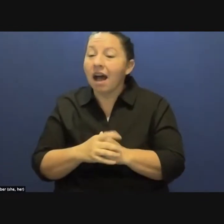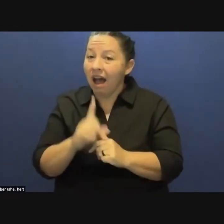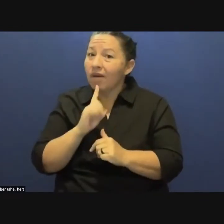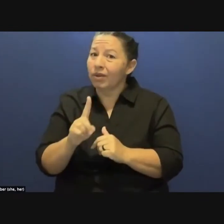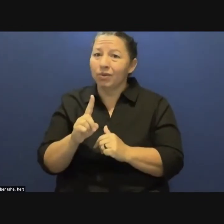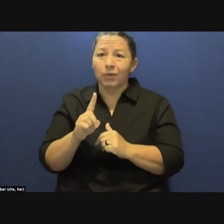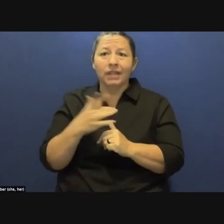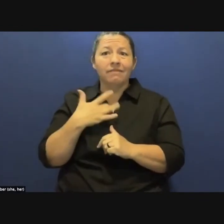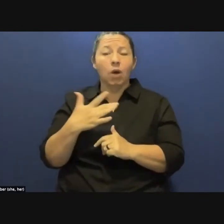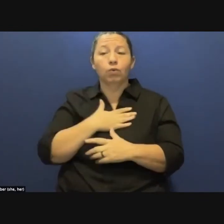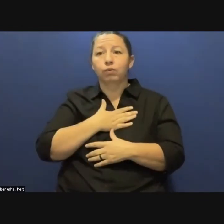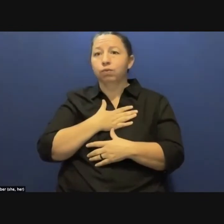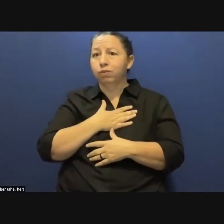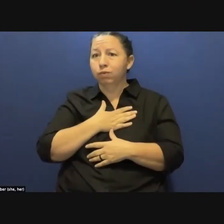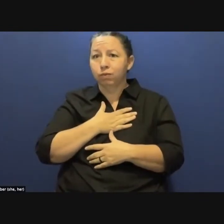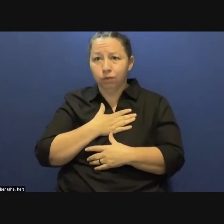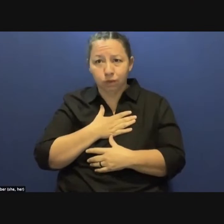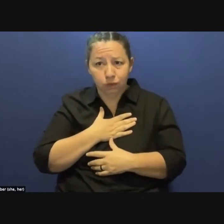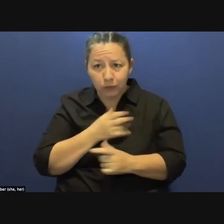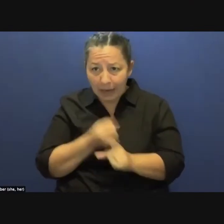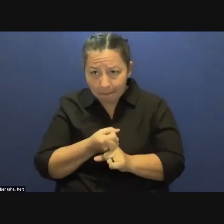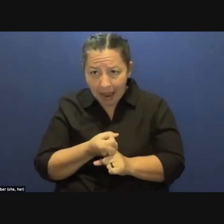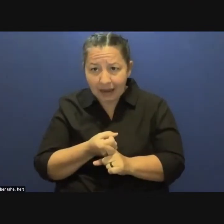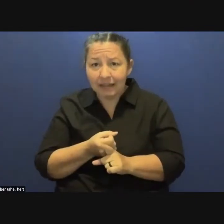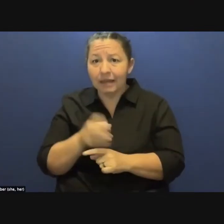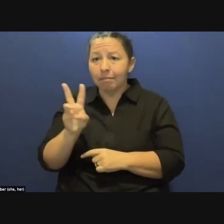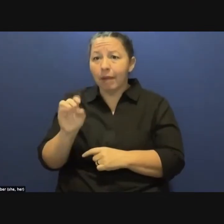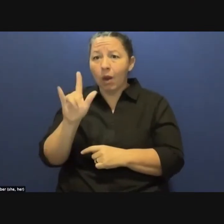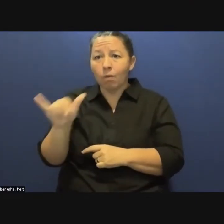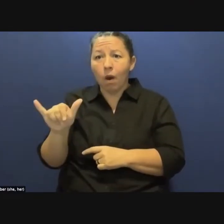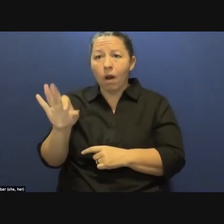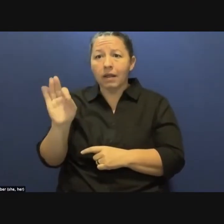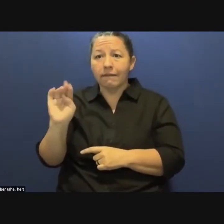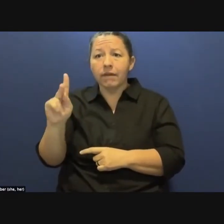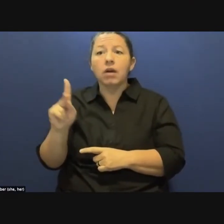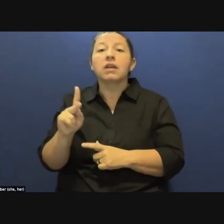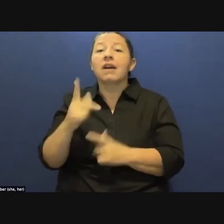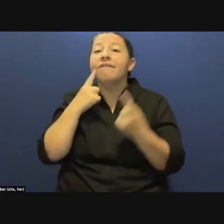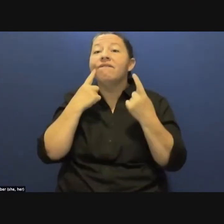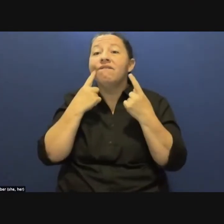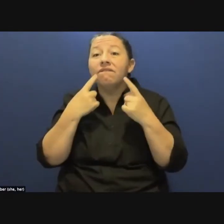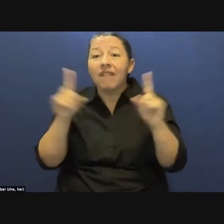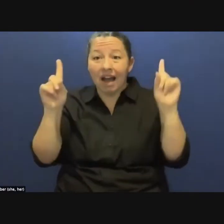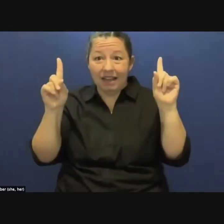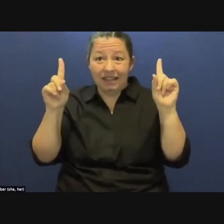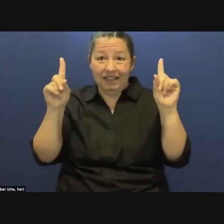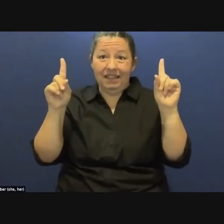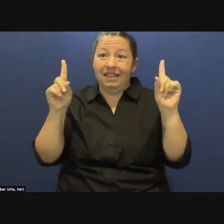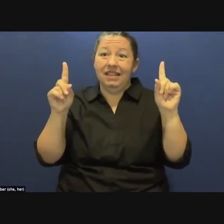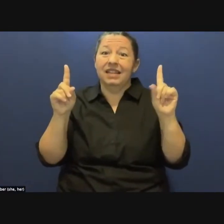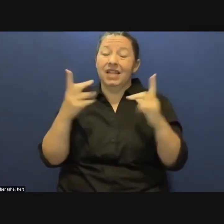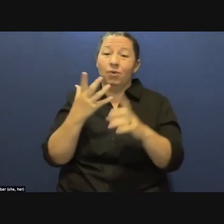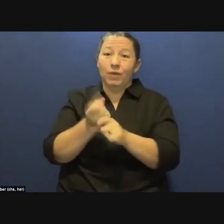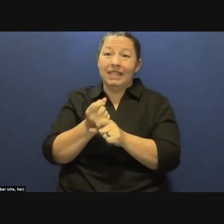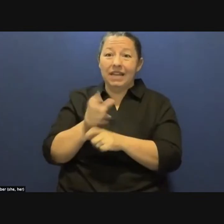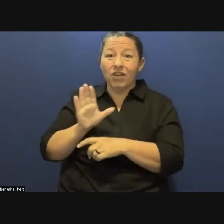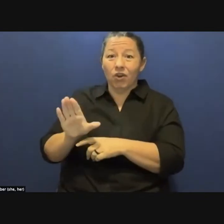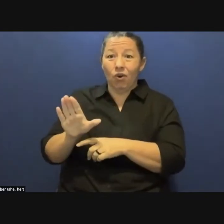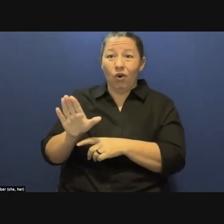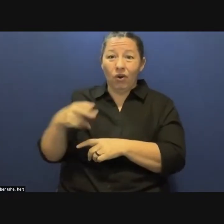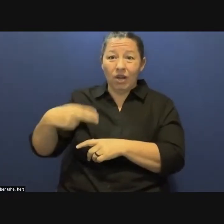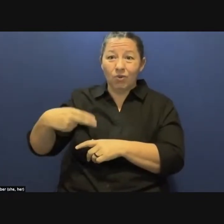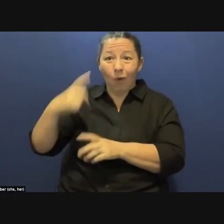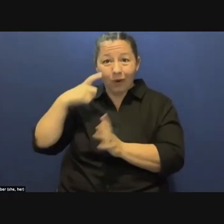many of you are, by Wally Funk finally getting her historical due and flying aboard